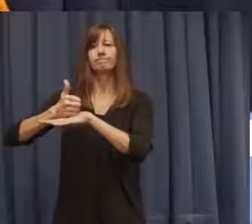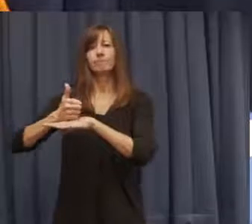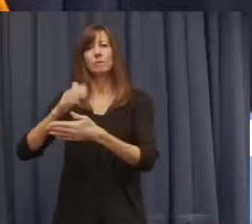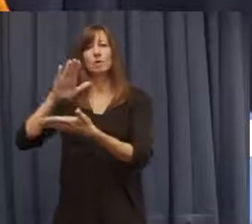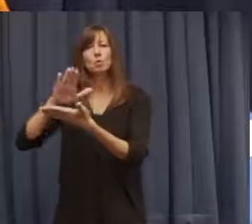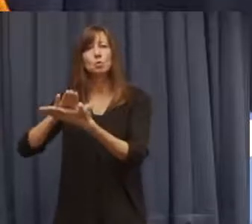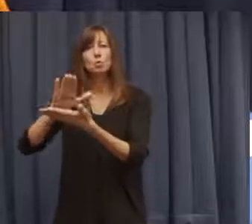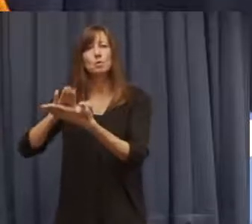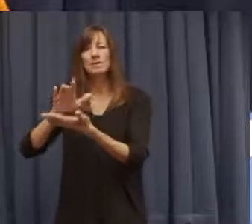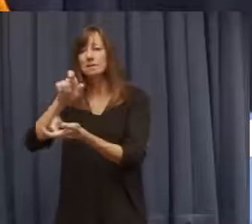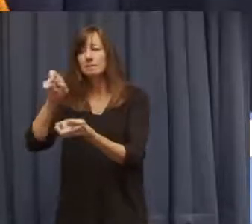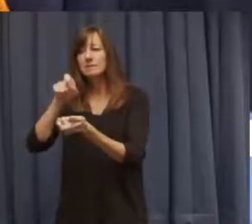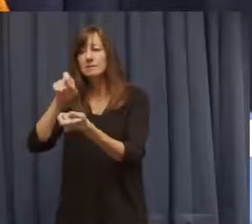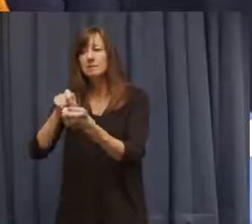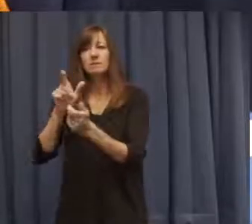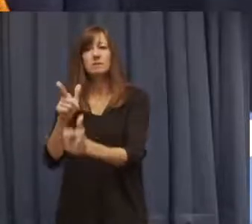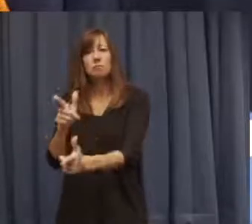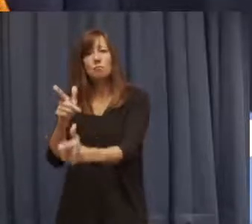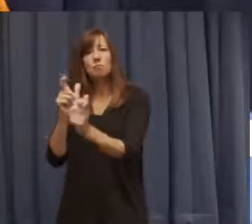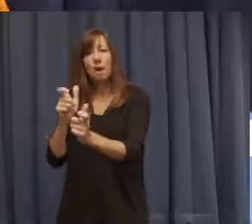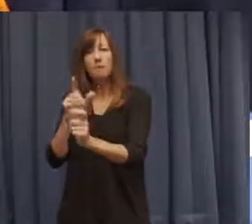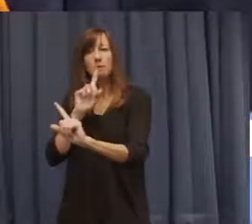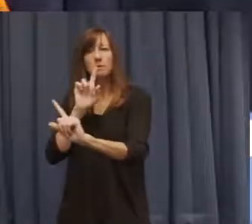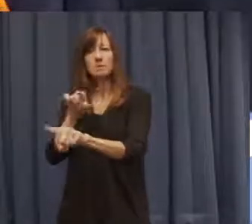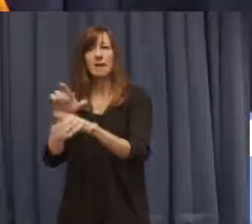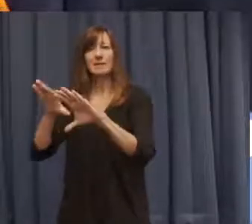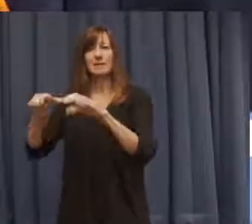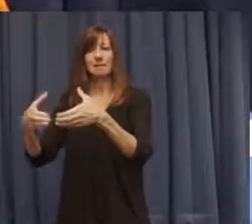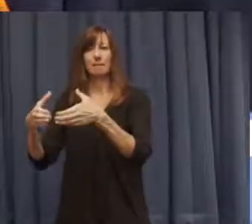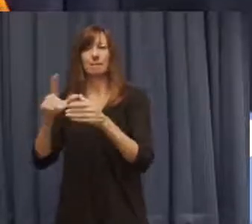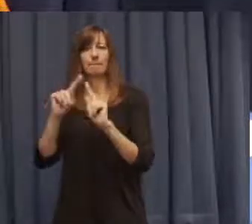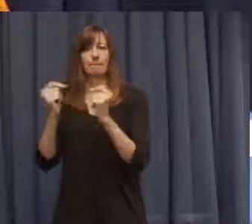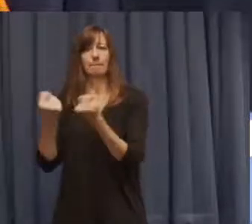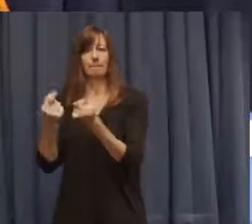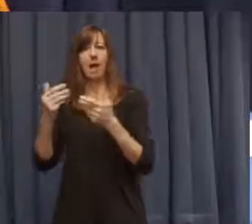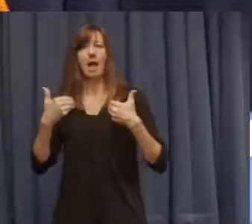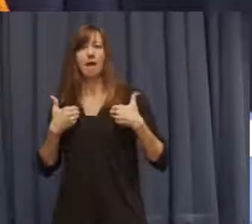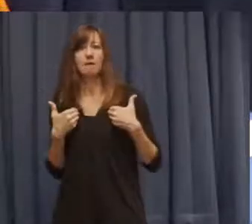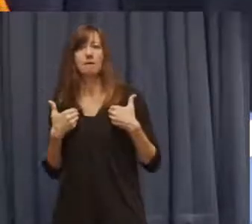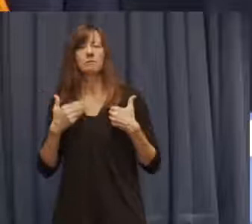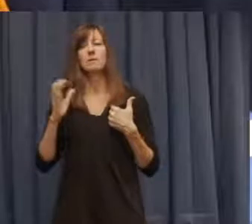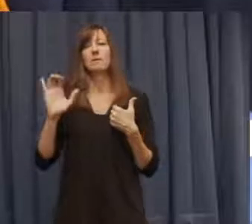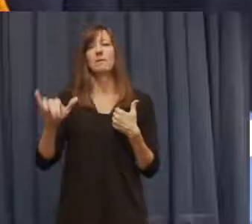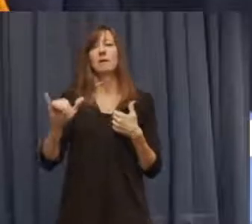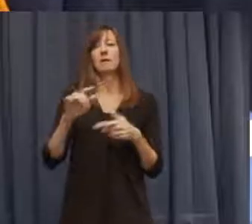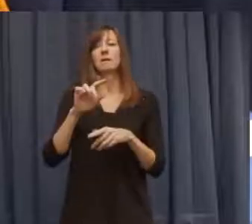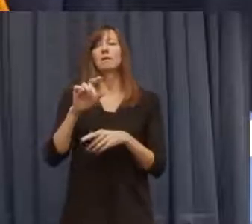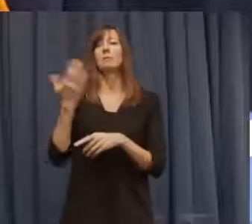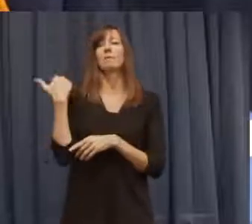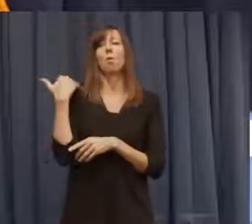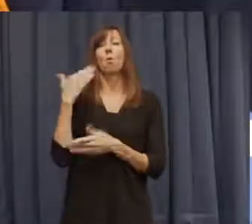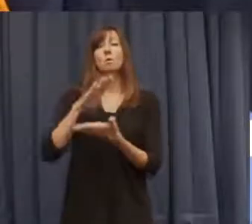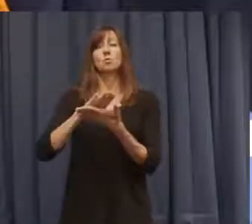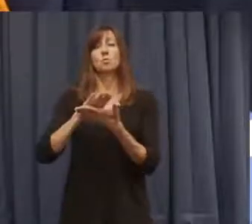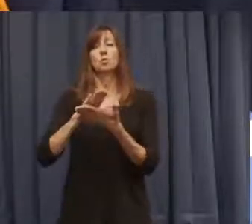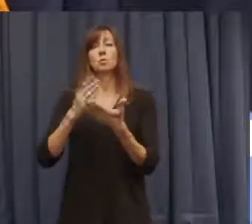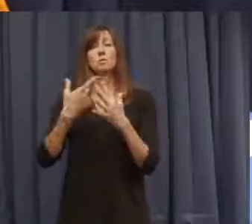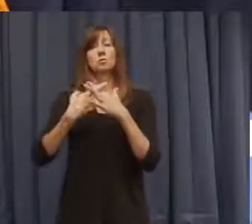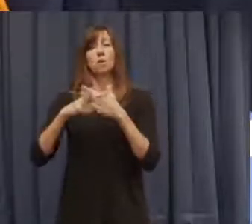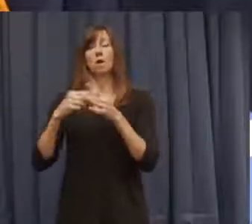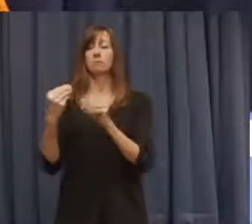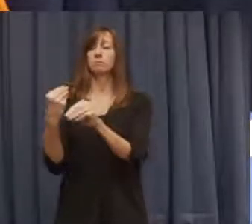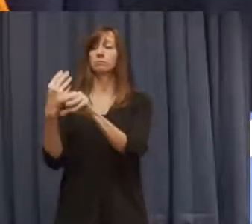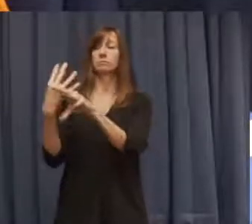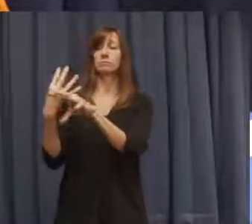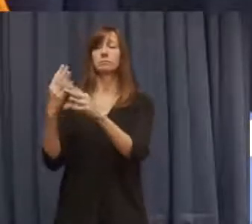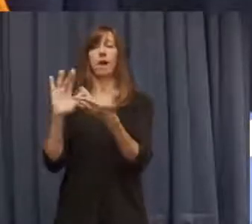we rolled this out a few months ago when online learning started. But obviously now with students and teachers coming back into